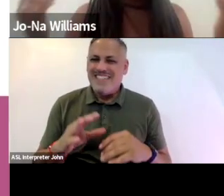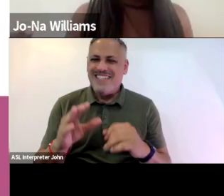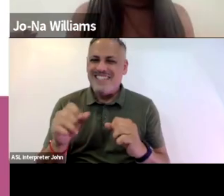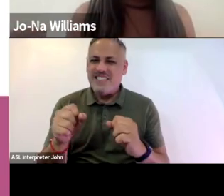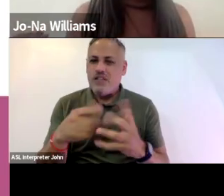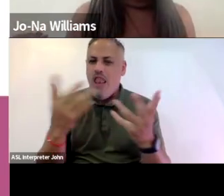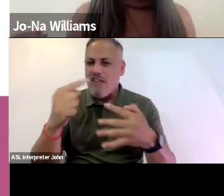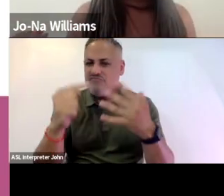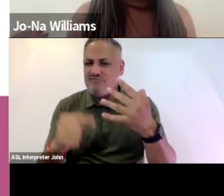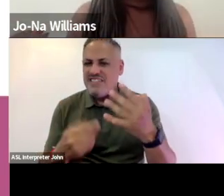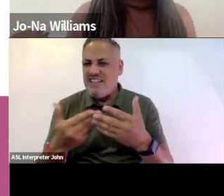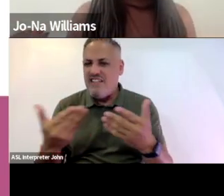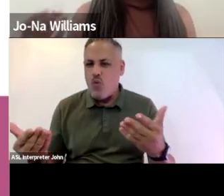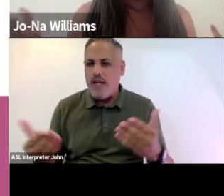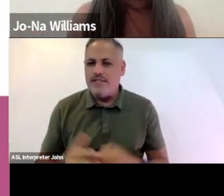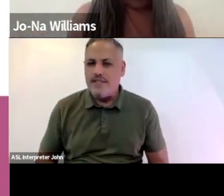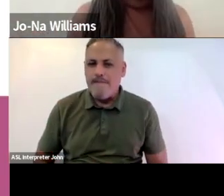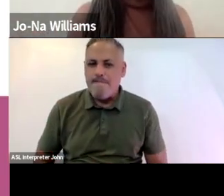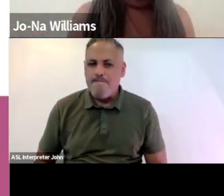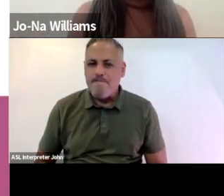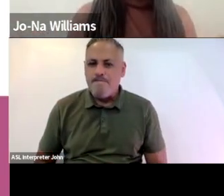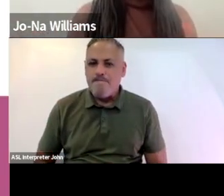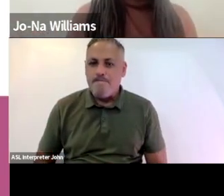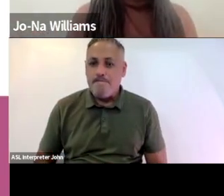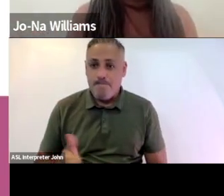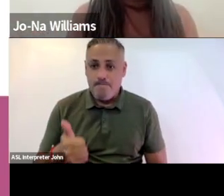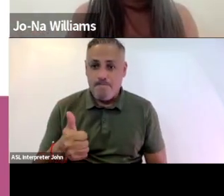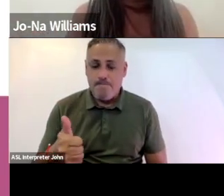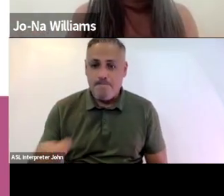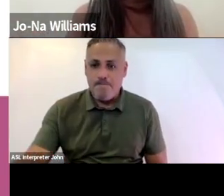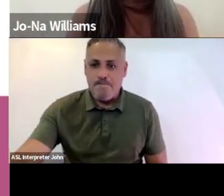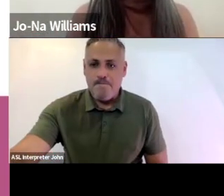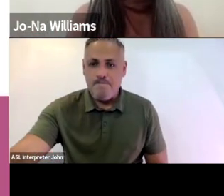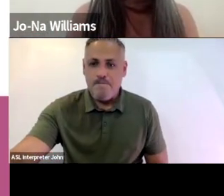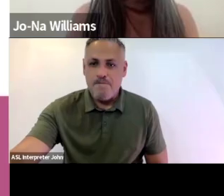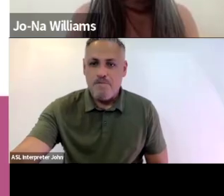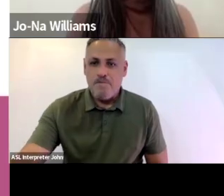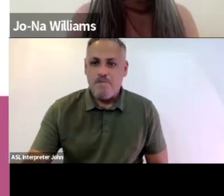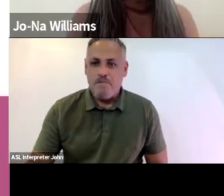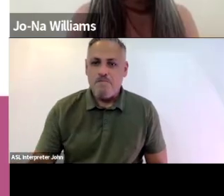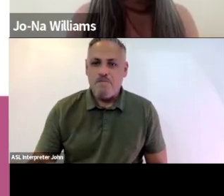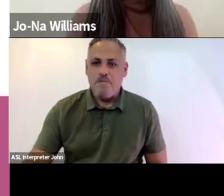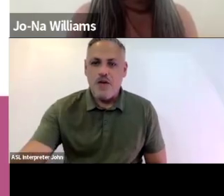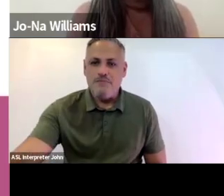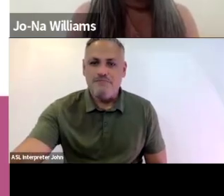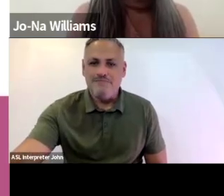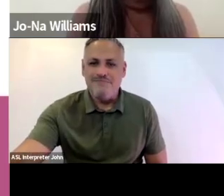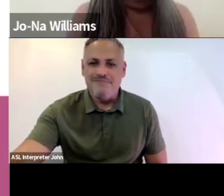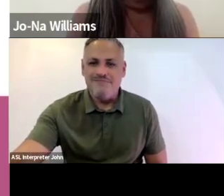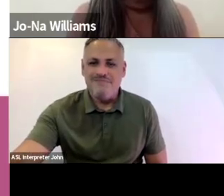there's lots of ways to observe that. So you can look at previous shows that they've